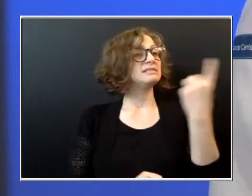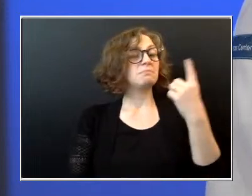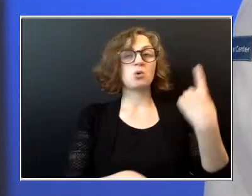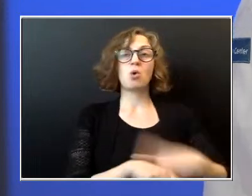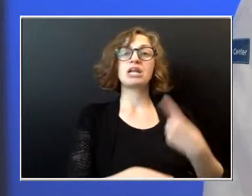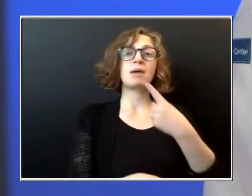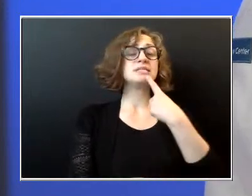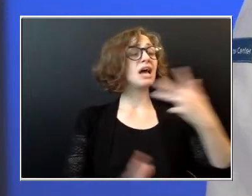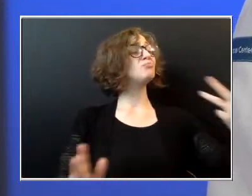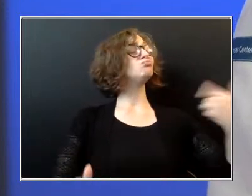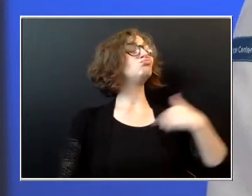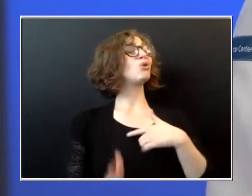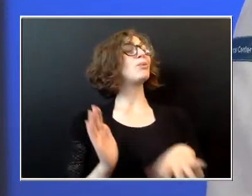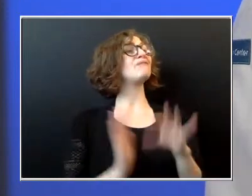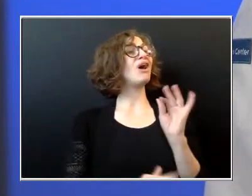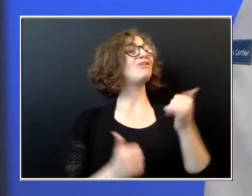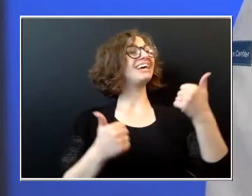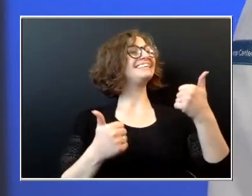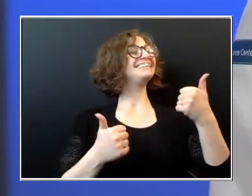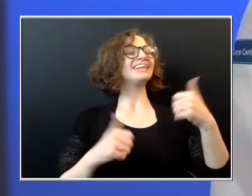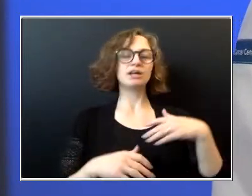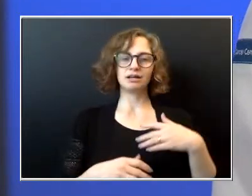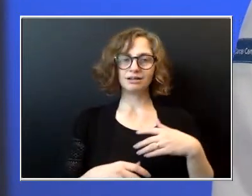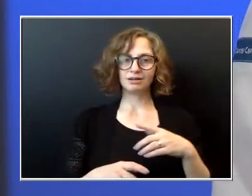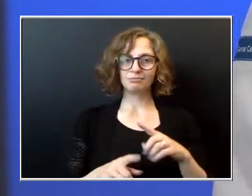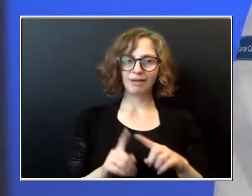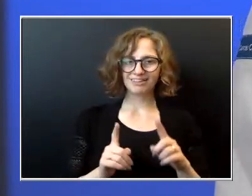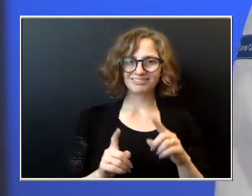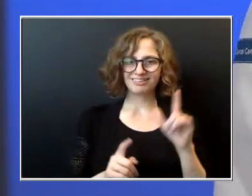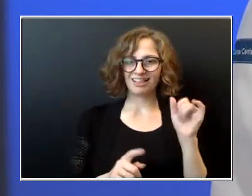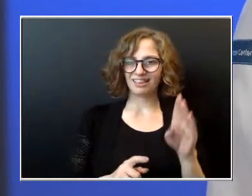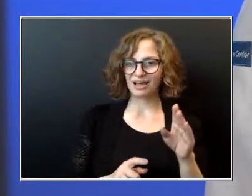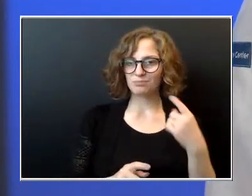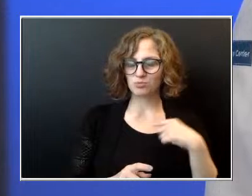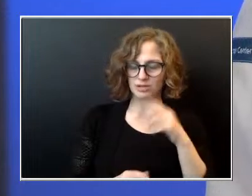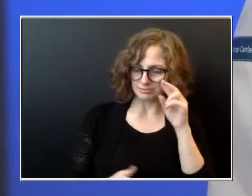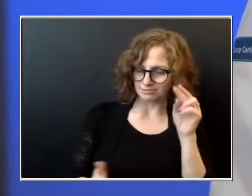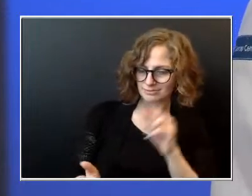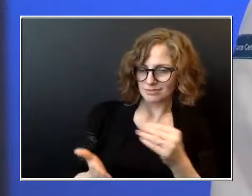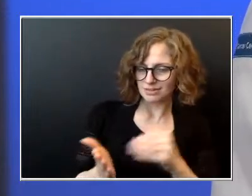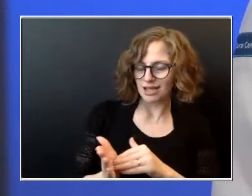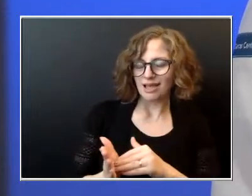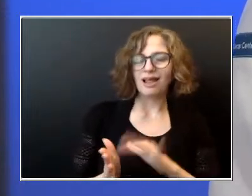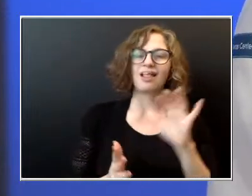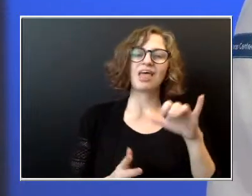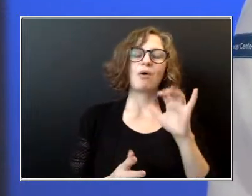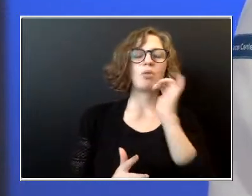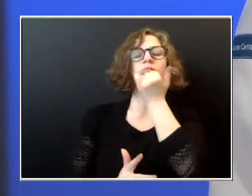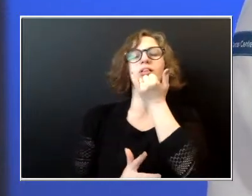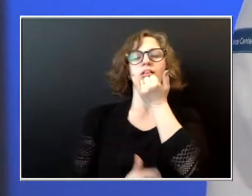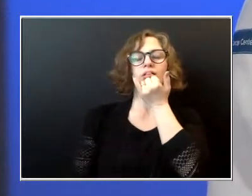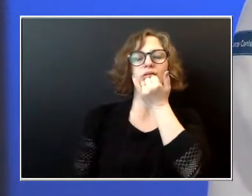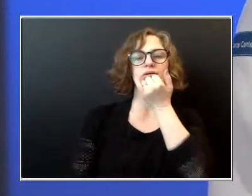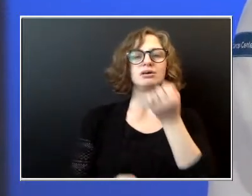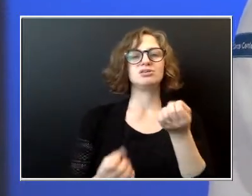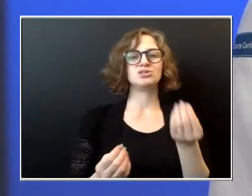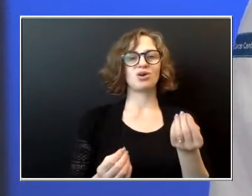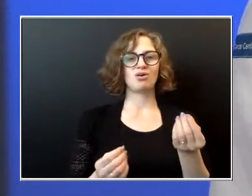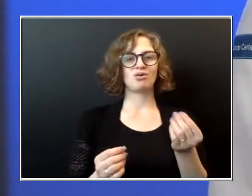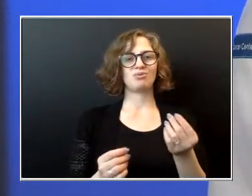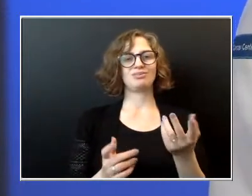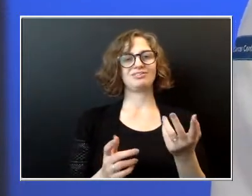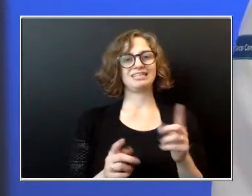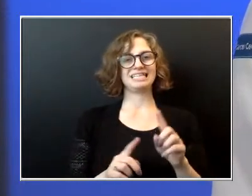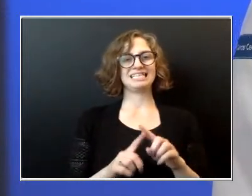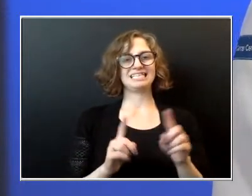we relook at it through a lab, that wasn't actually there. It was misread. So the difference between reading a page once